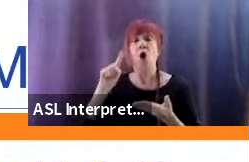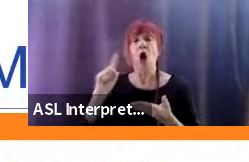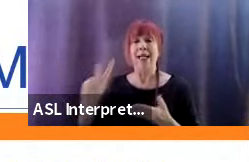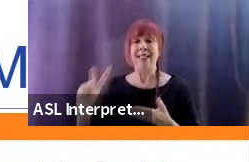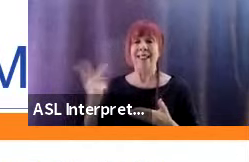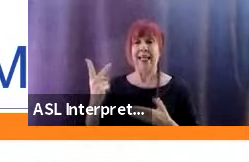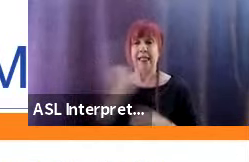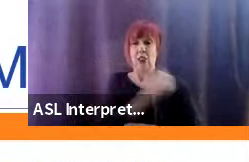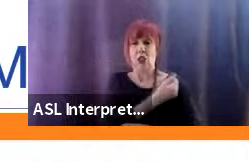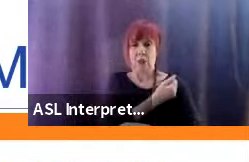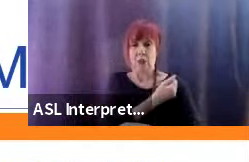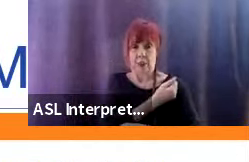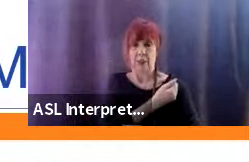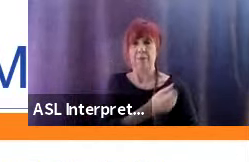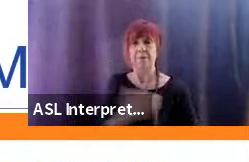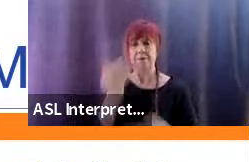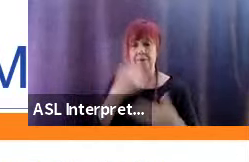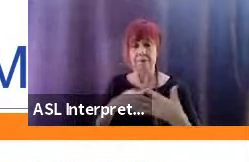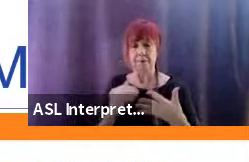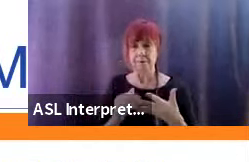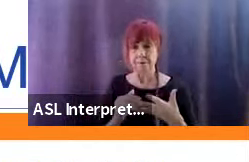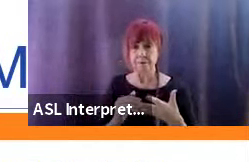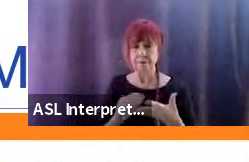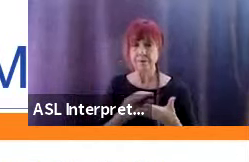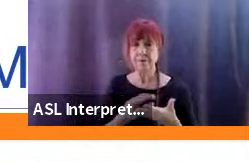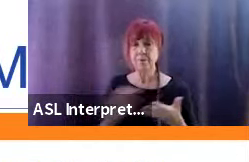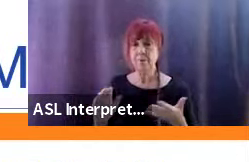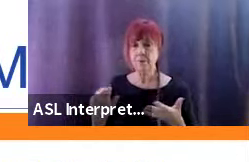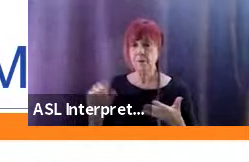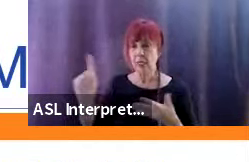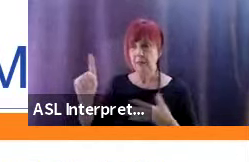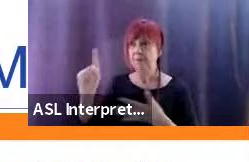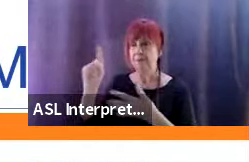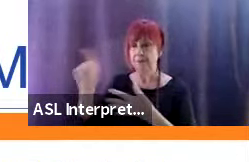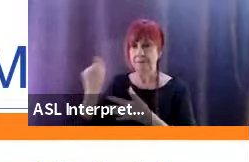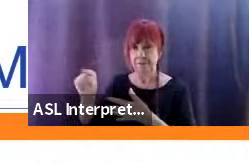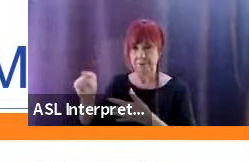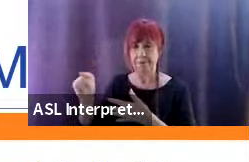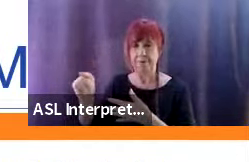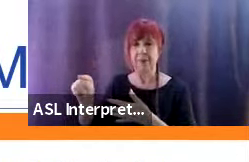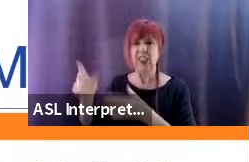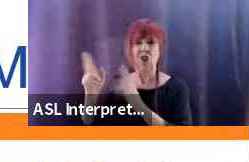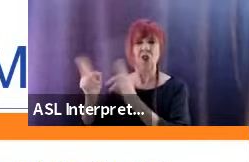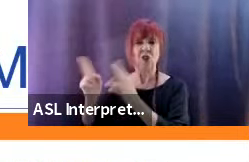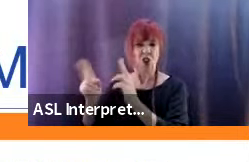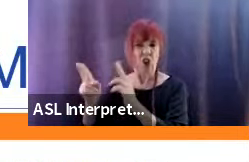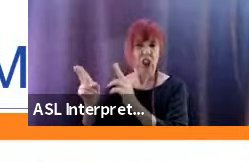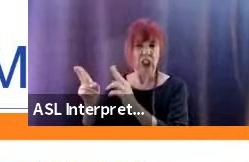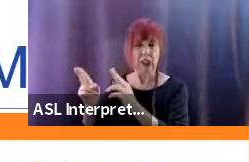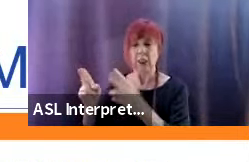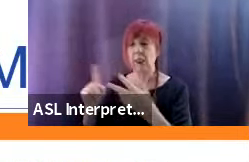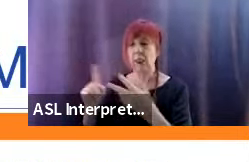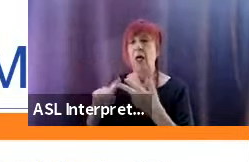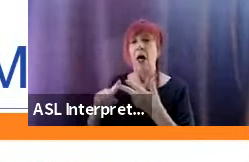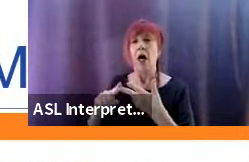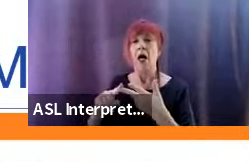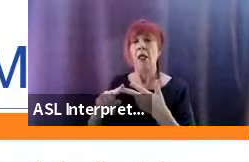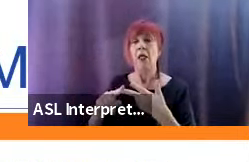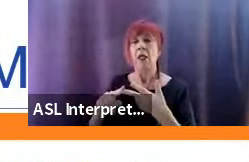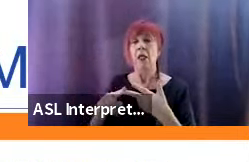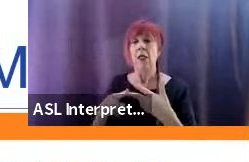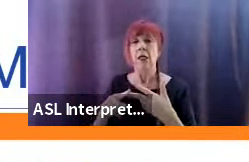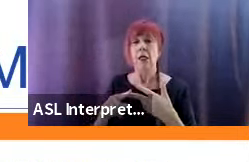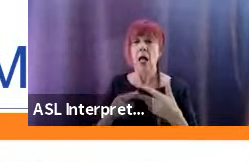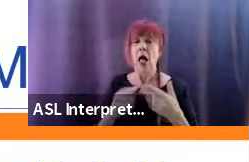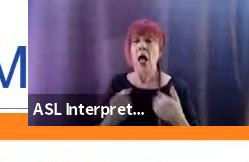this week and the upcoming week. So once we deal with those kind of unmet and urgent issues, we then take the pool